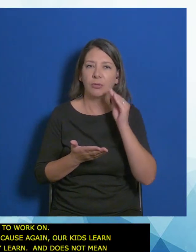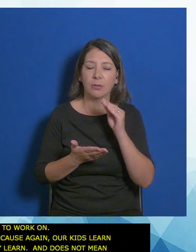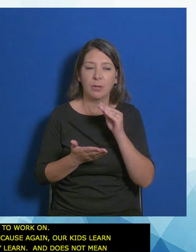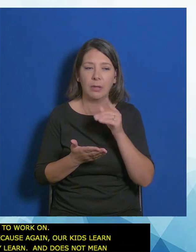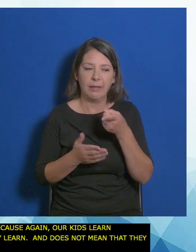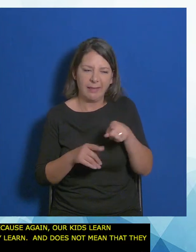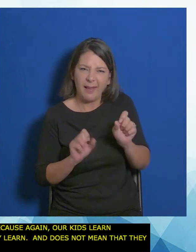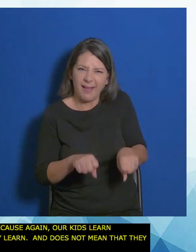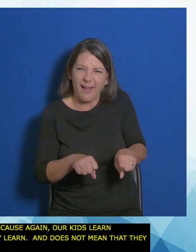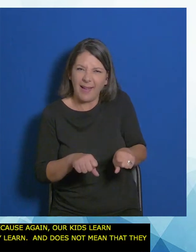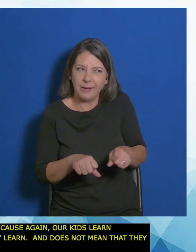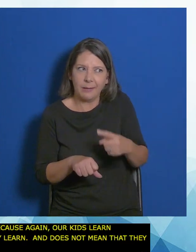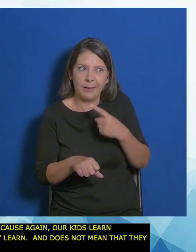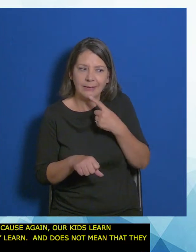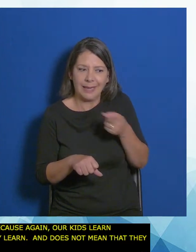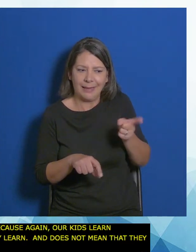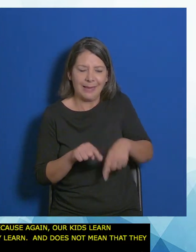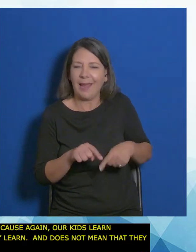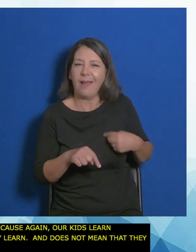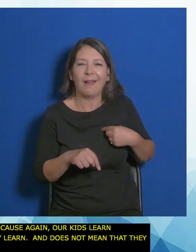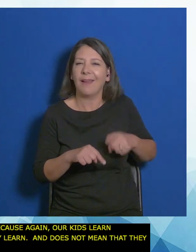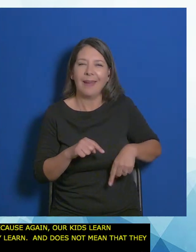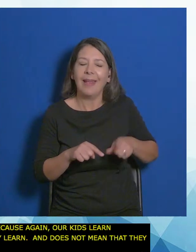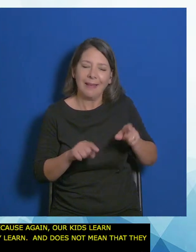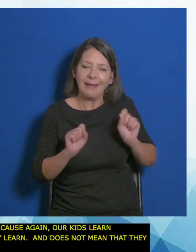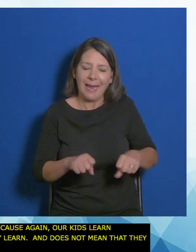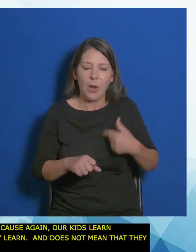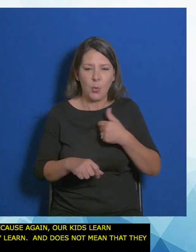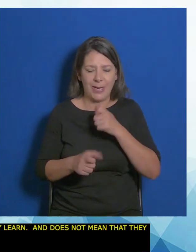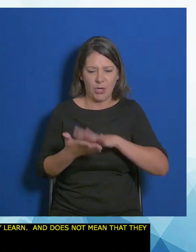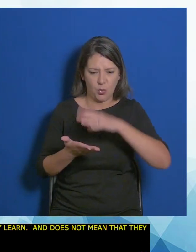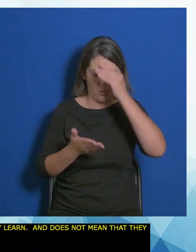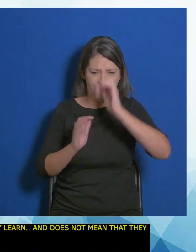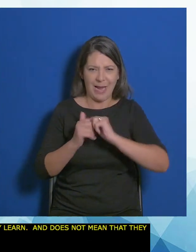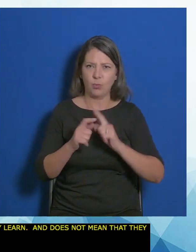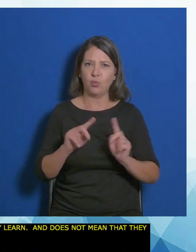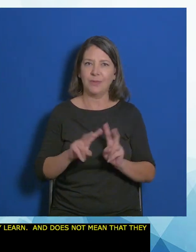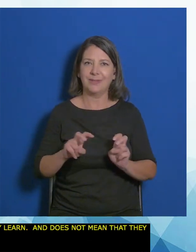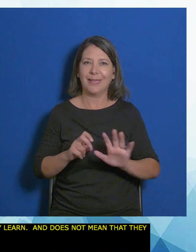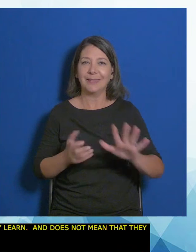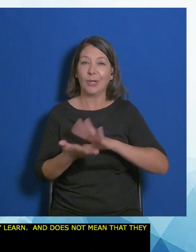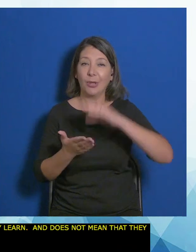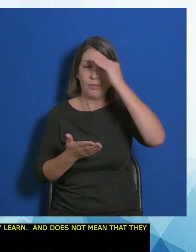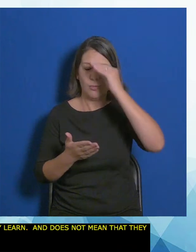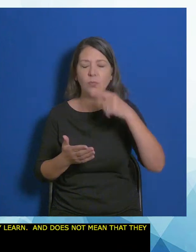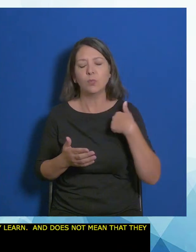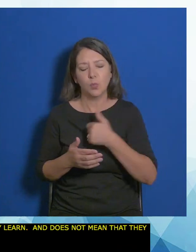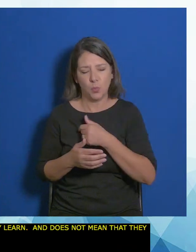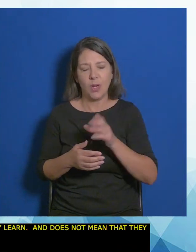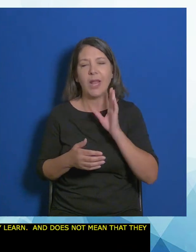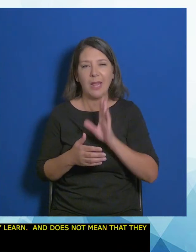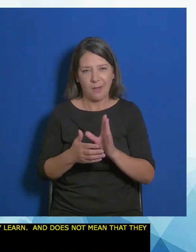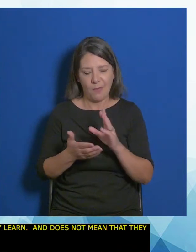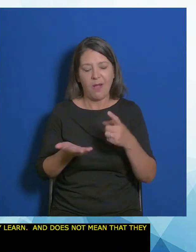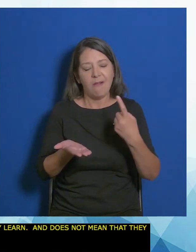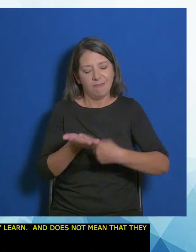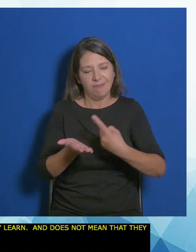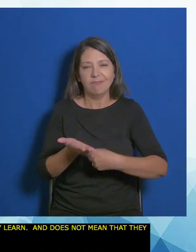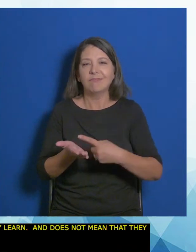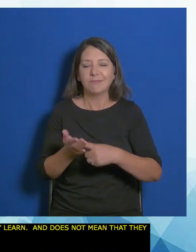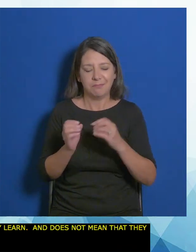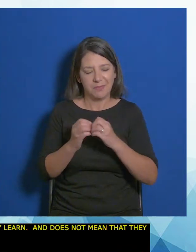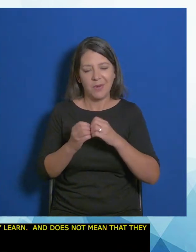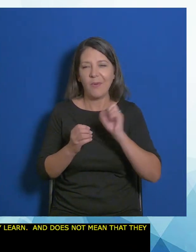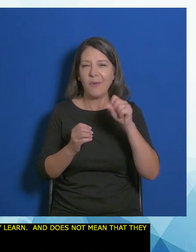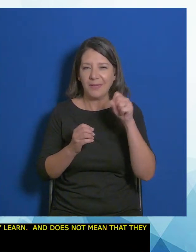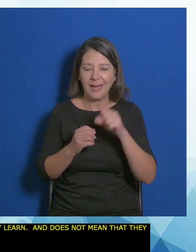to be able to assess that. So, yes, that is an area that we will get into. I think right now there's